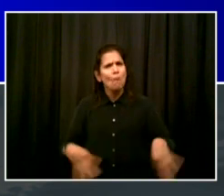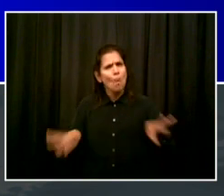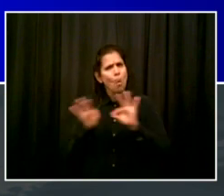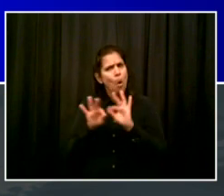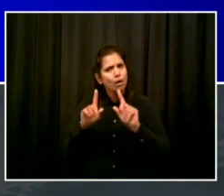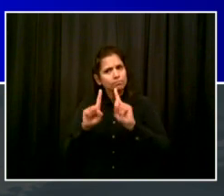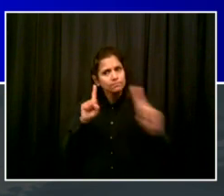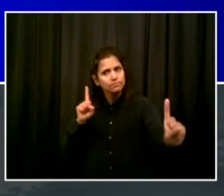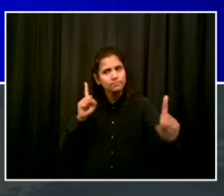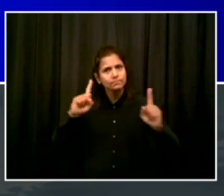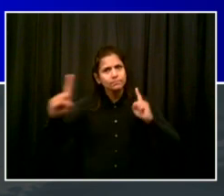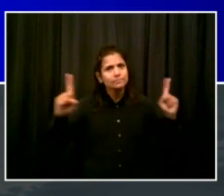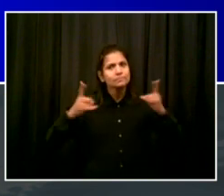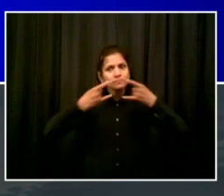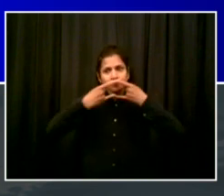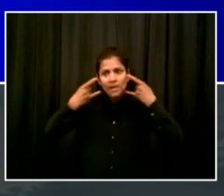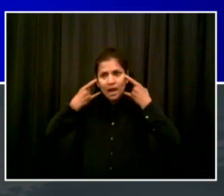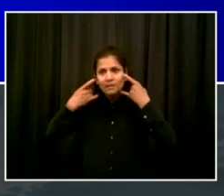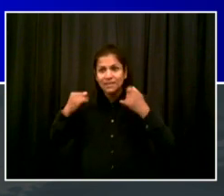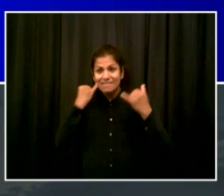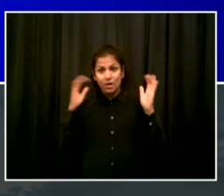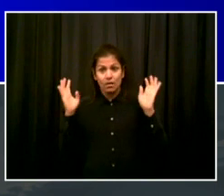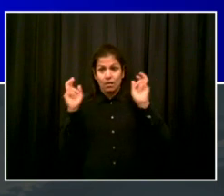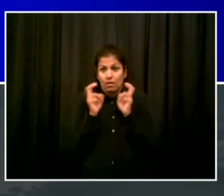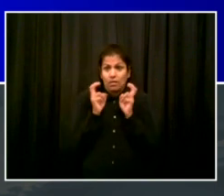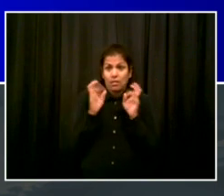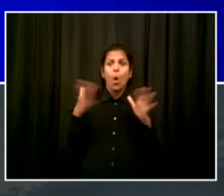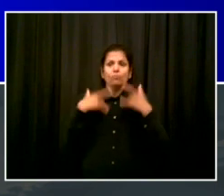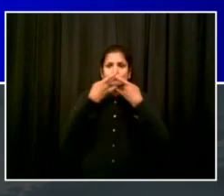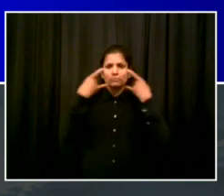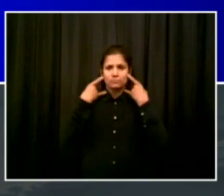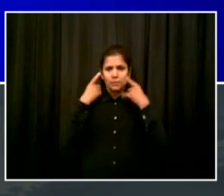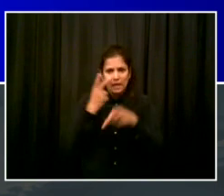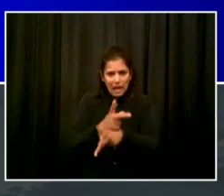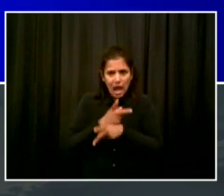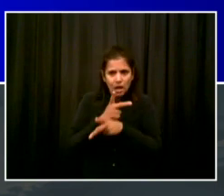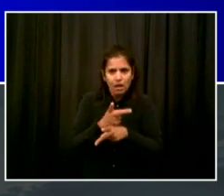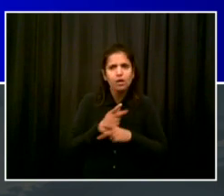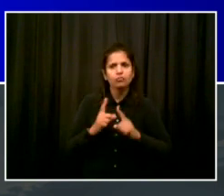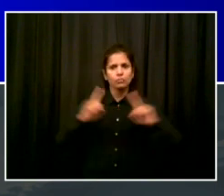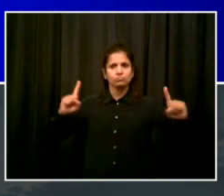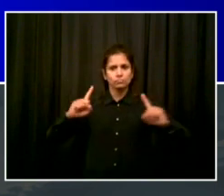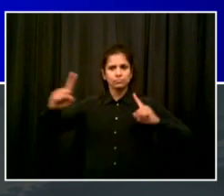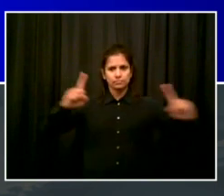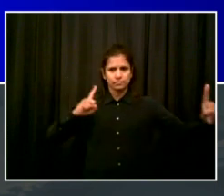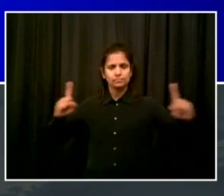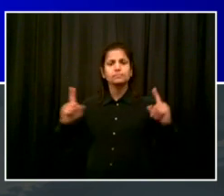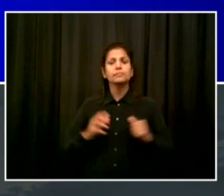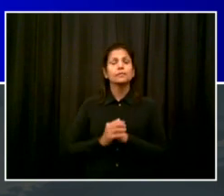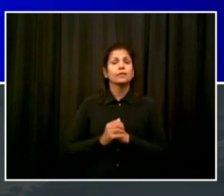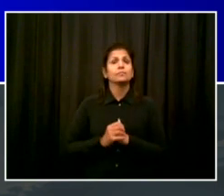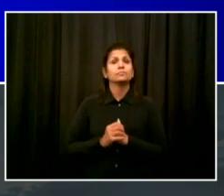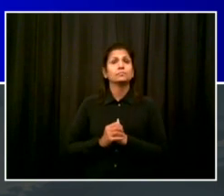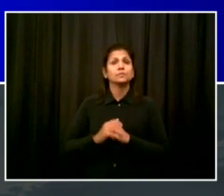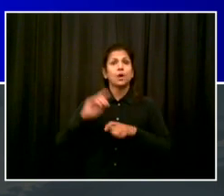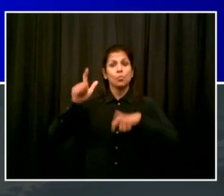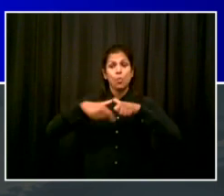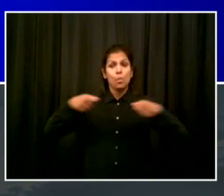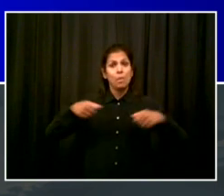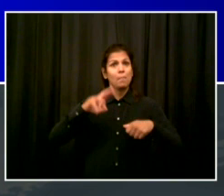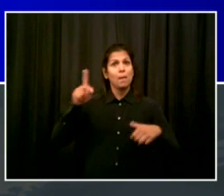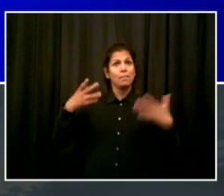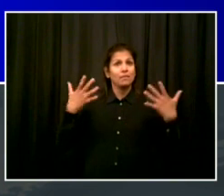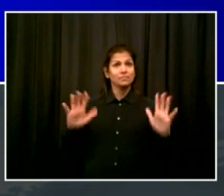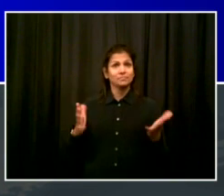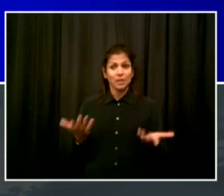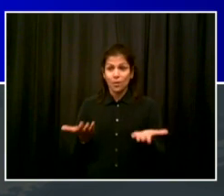face coverings. Help us keep moving forward. A couple of things to conclude. One topic I come back to often,